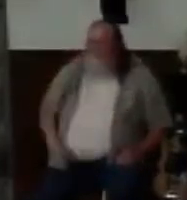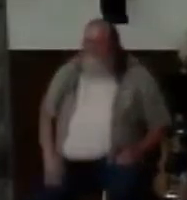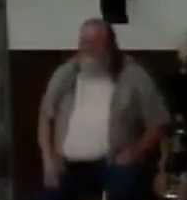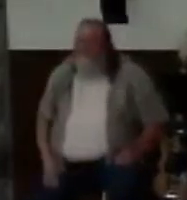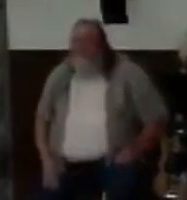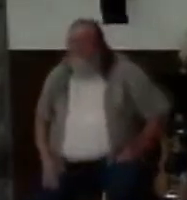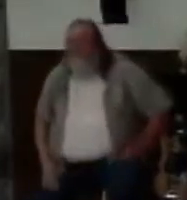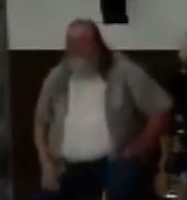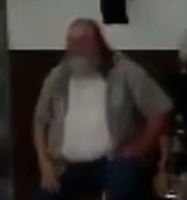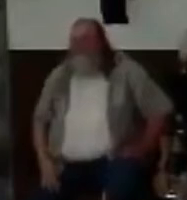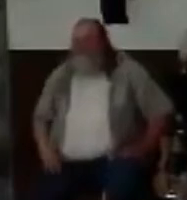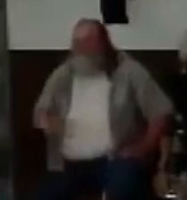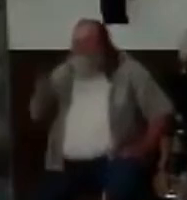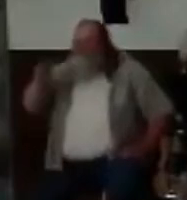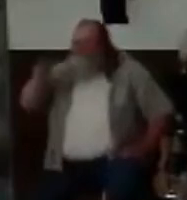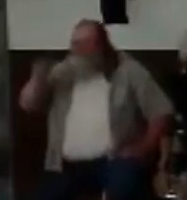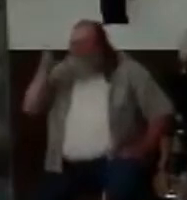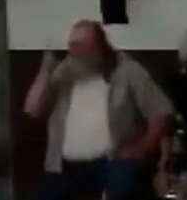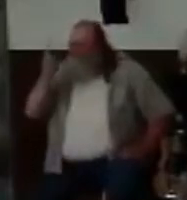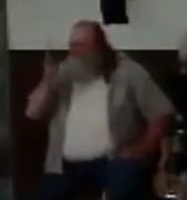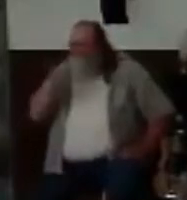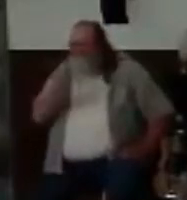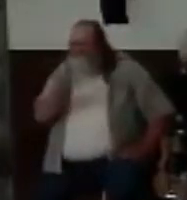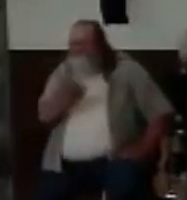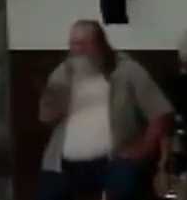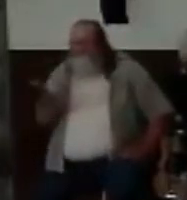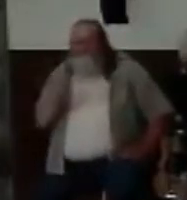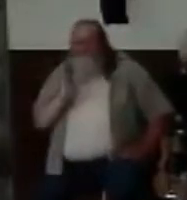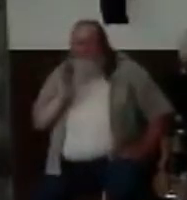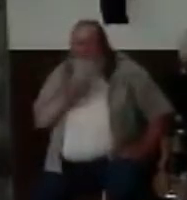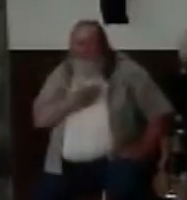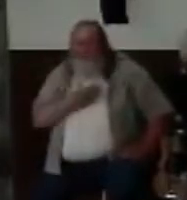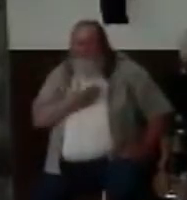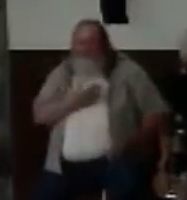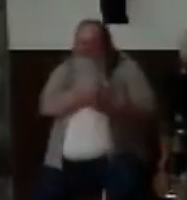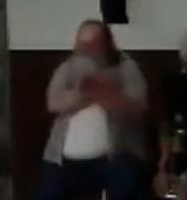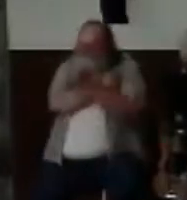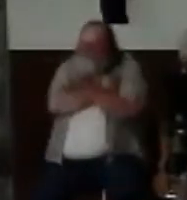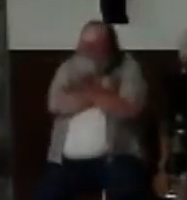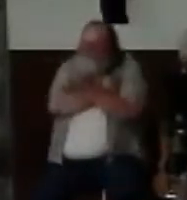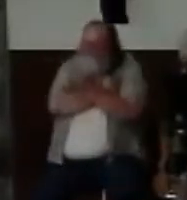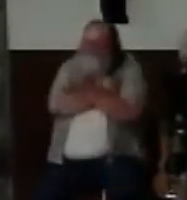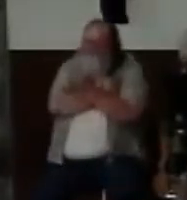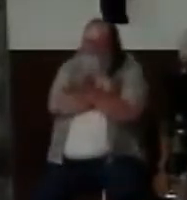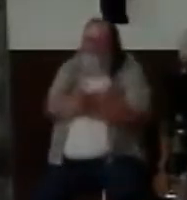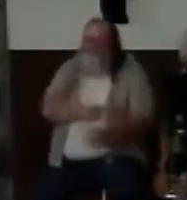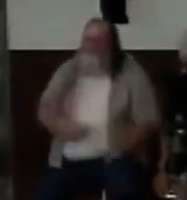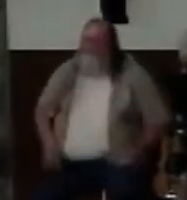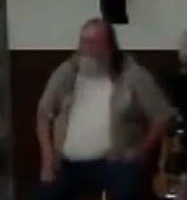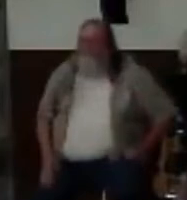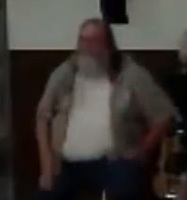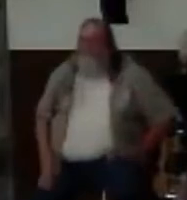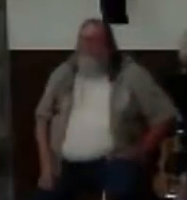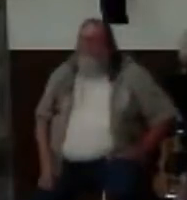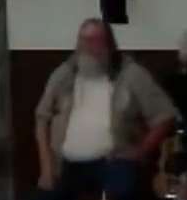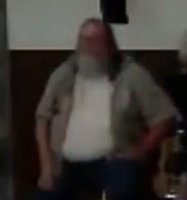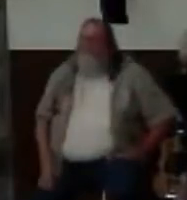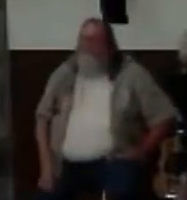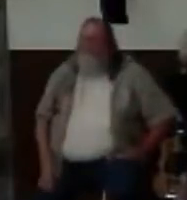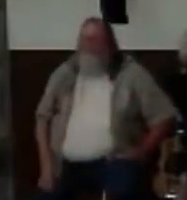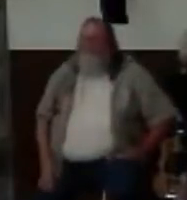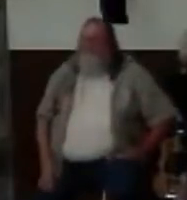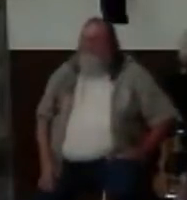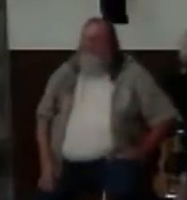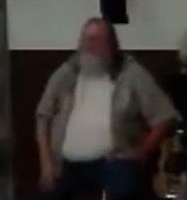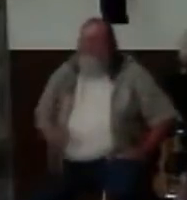our passion. It's important to have passion for our purpose. God has given